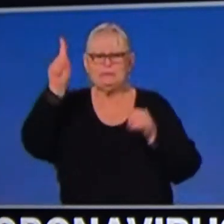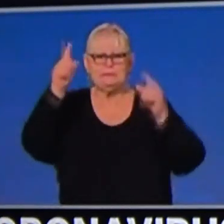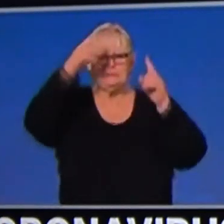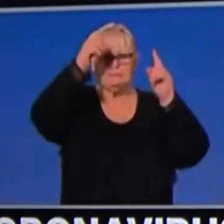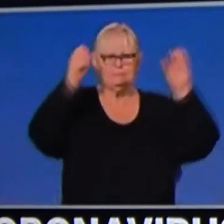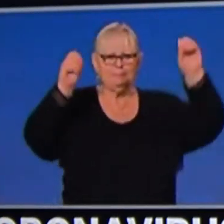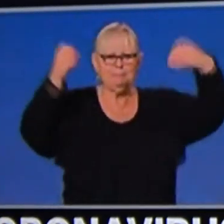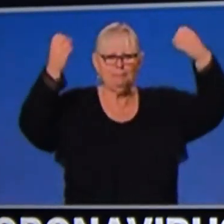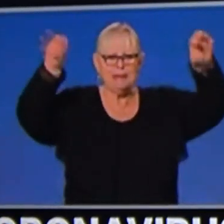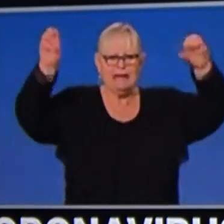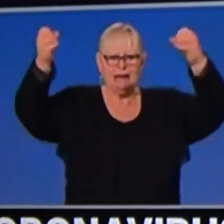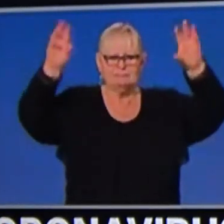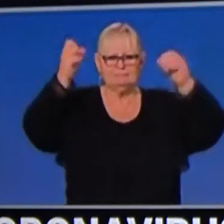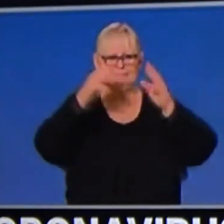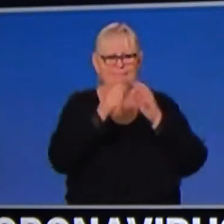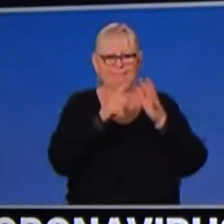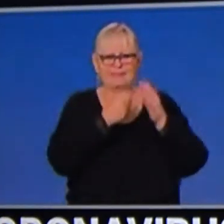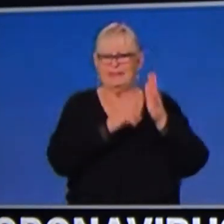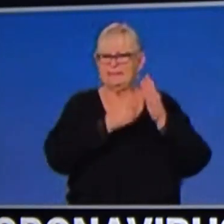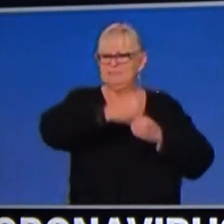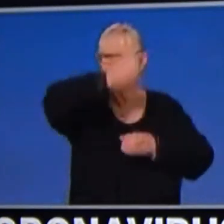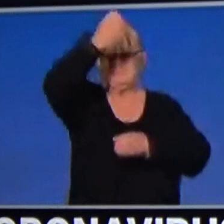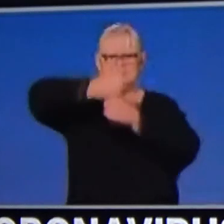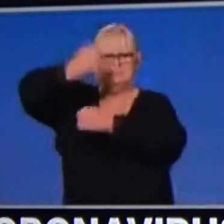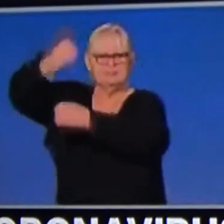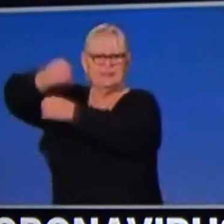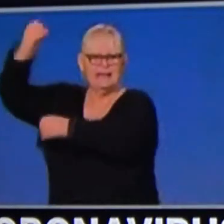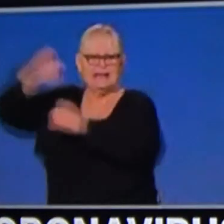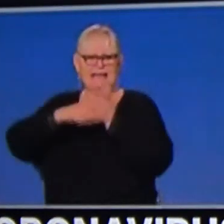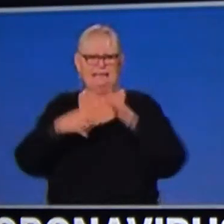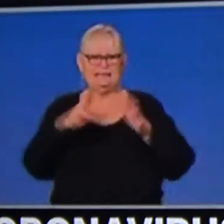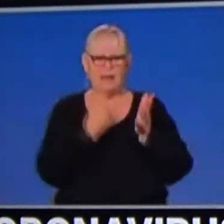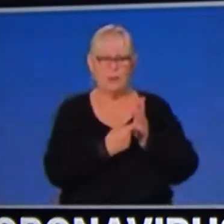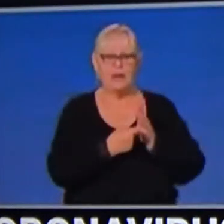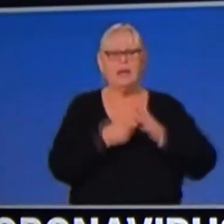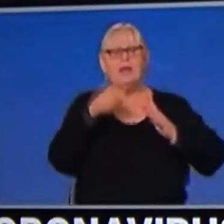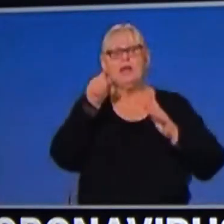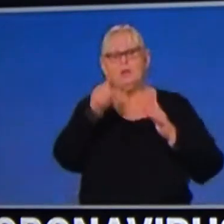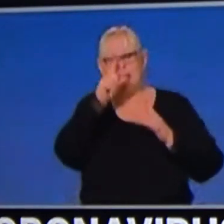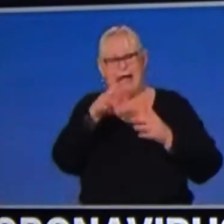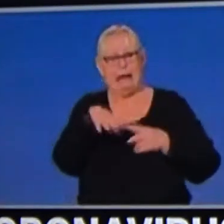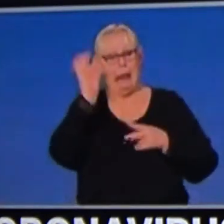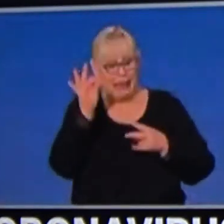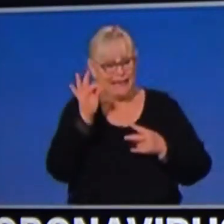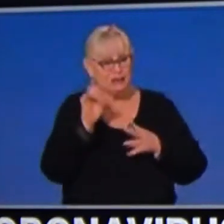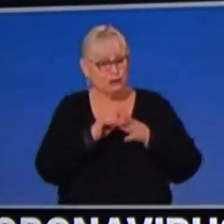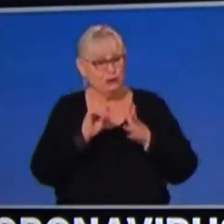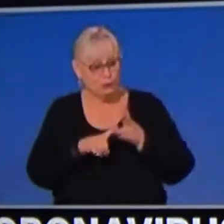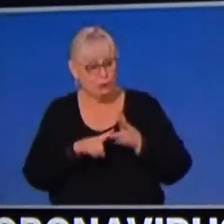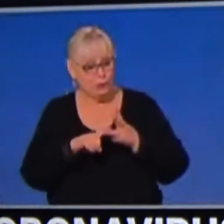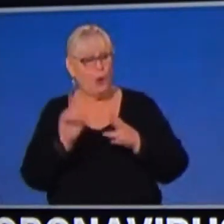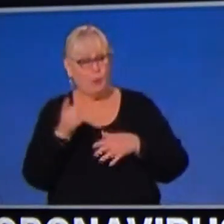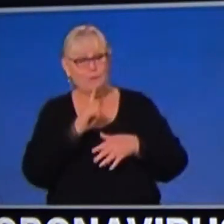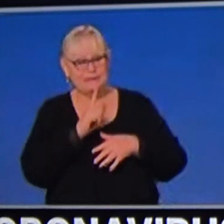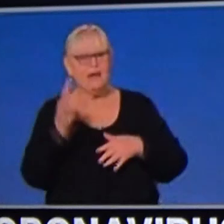trace app that enables people to elect to do exactly the same thing that you're proposing.